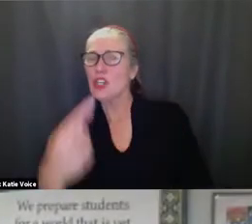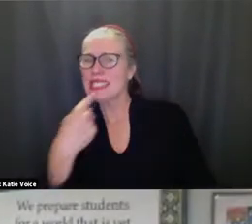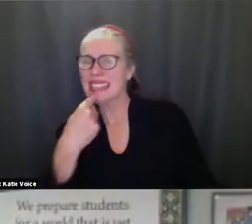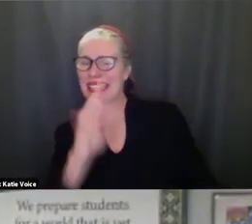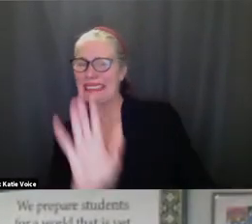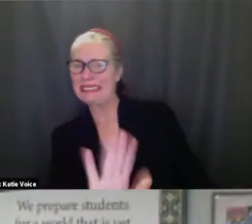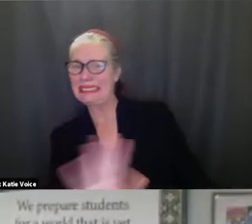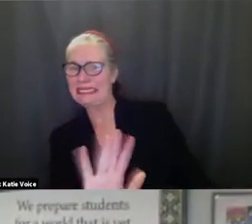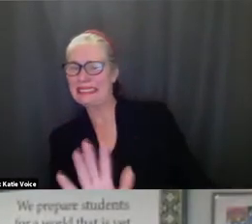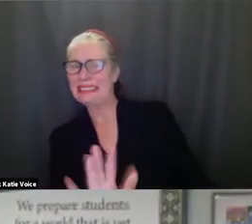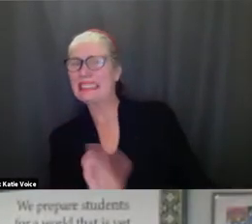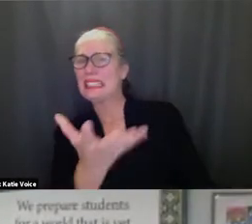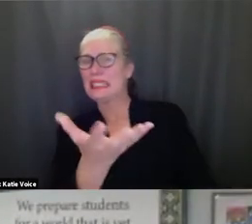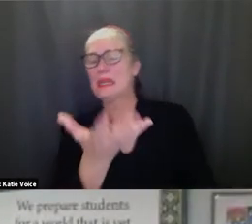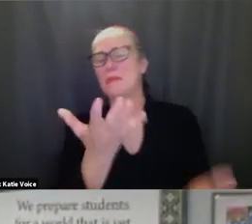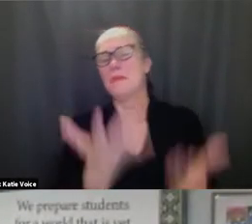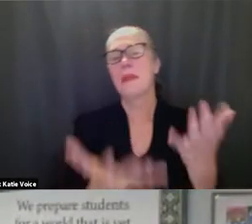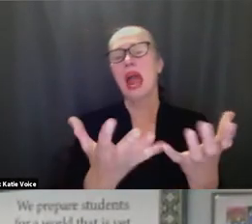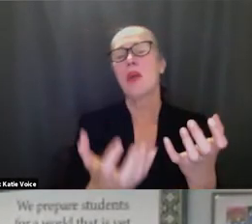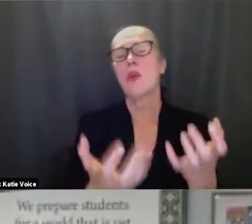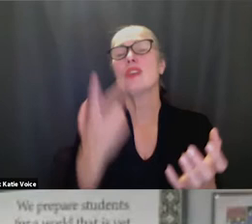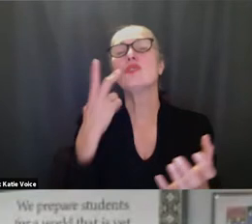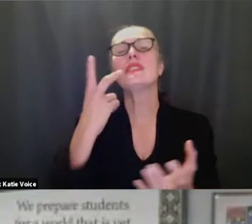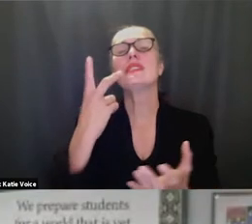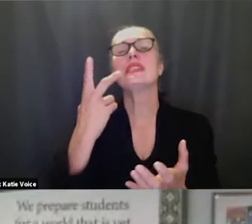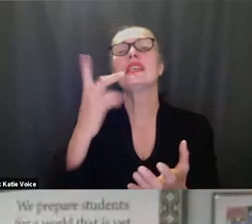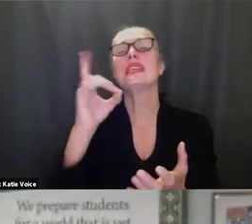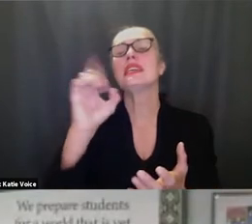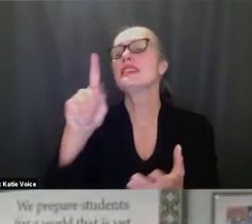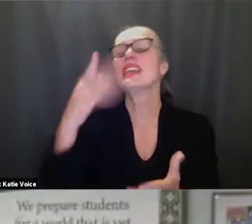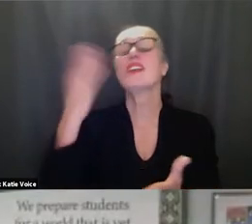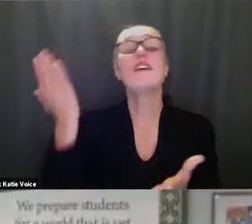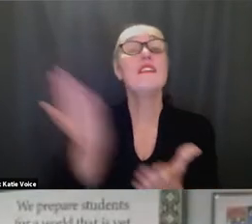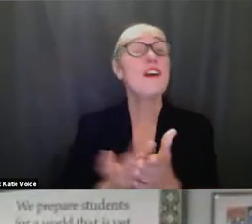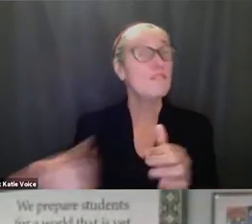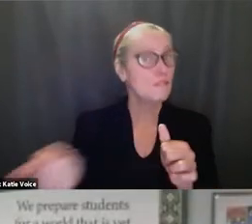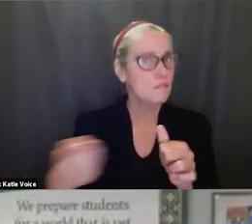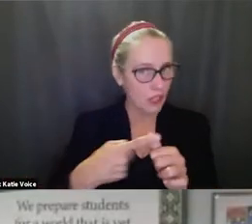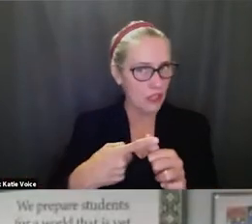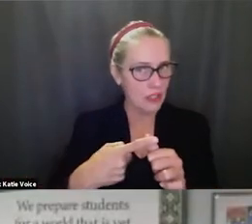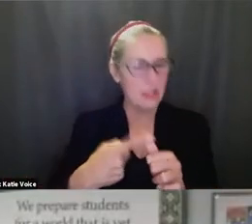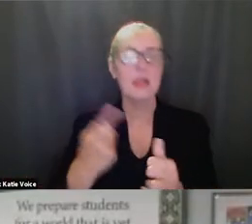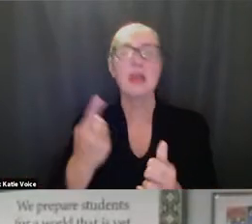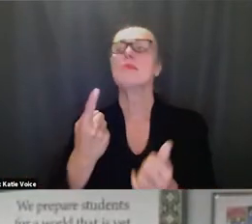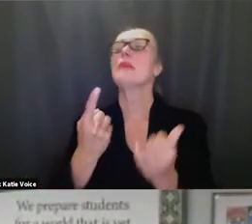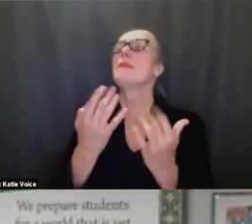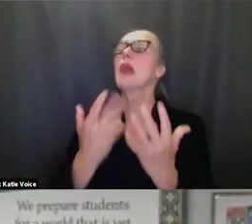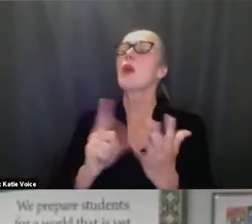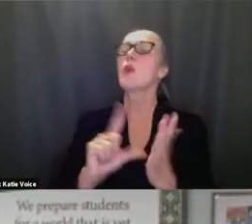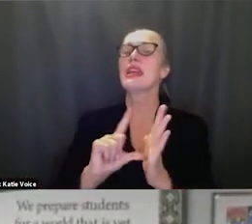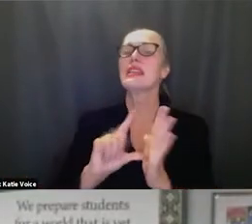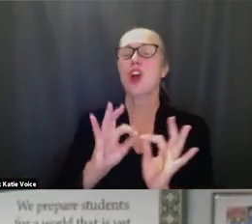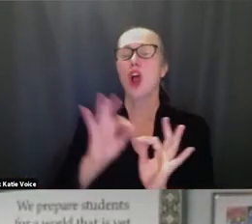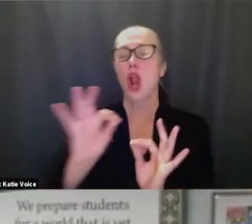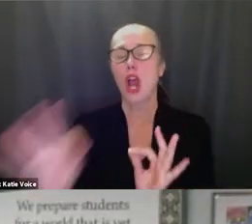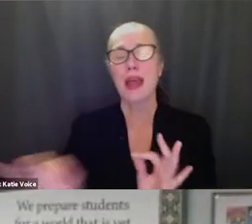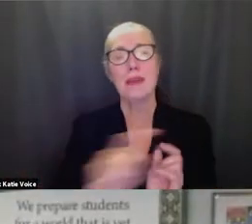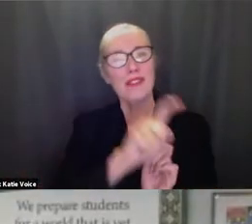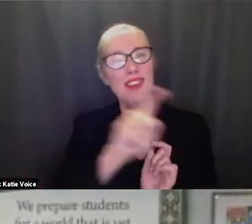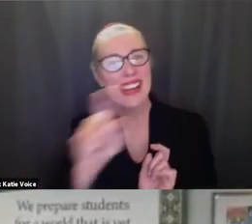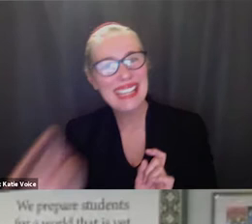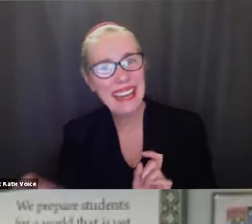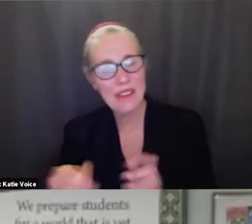maybe i do want to see the data first maybe i do want to wait long term before i give this to my babies